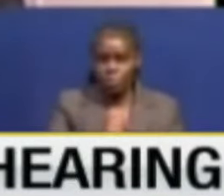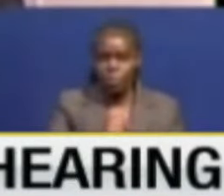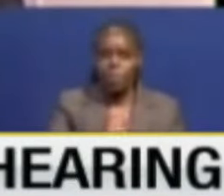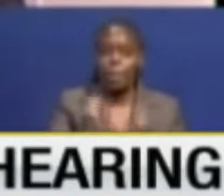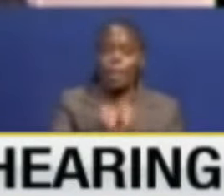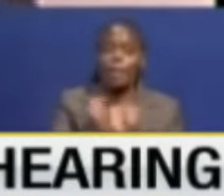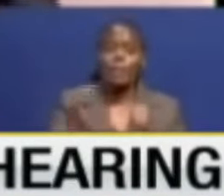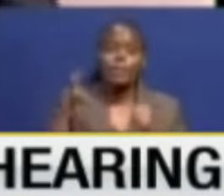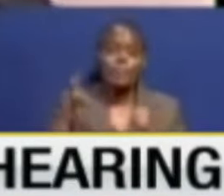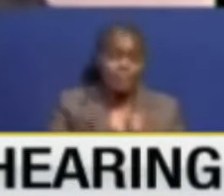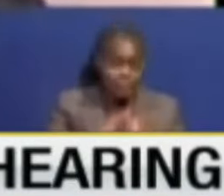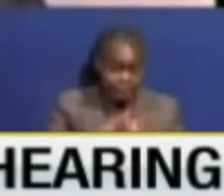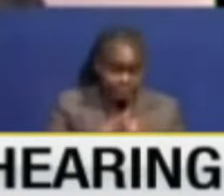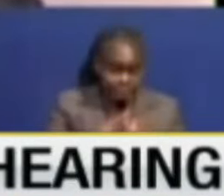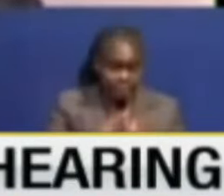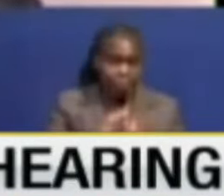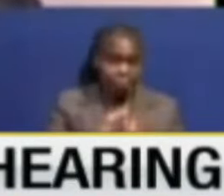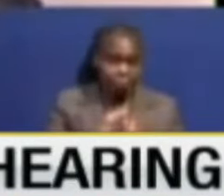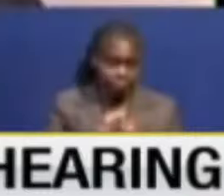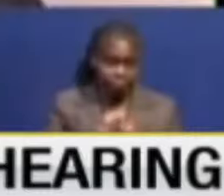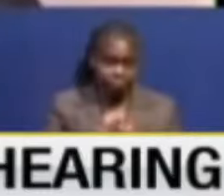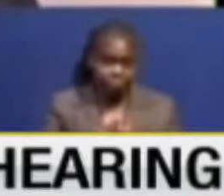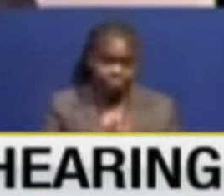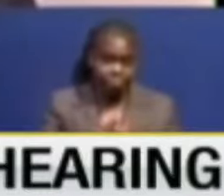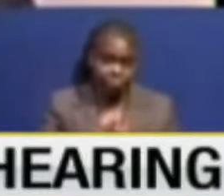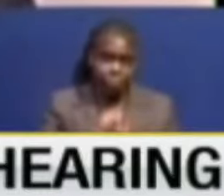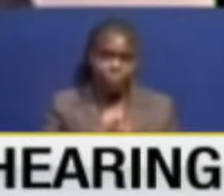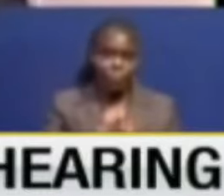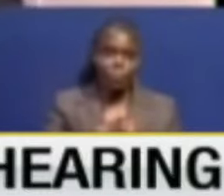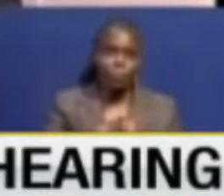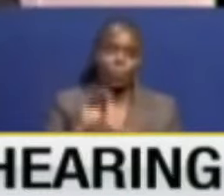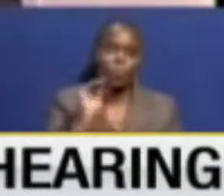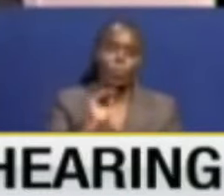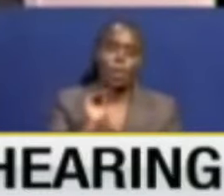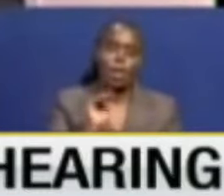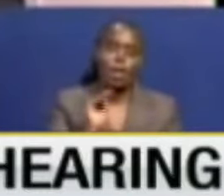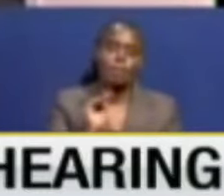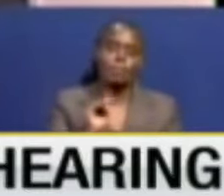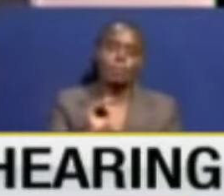18th August 2024, Mr. Speaker, sir, we sought that,